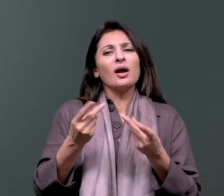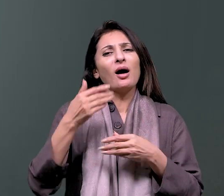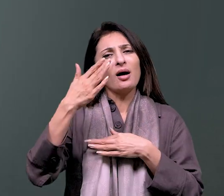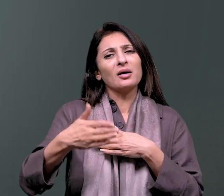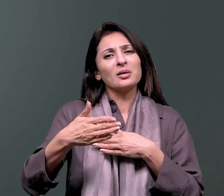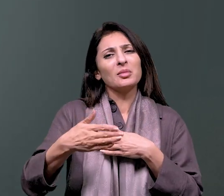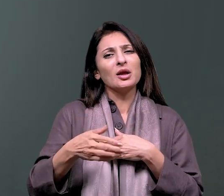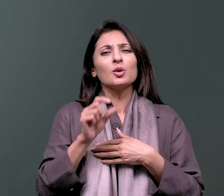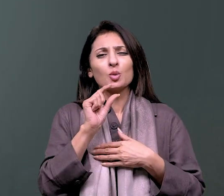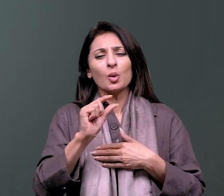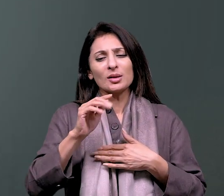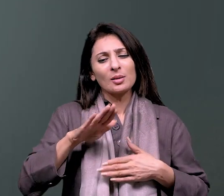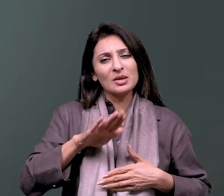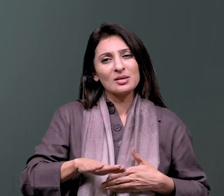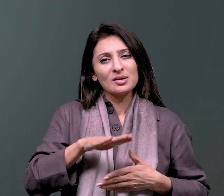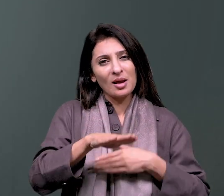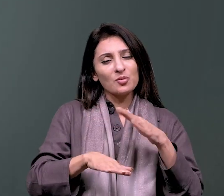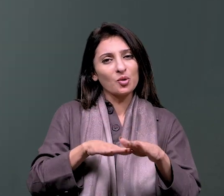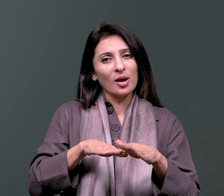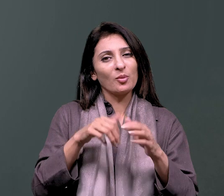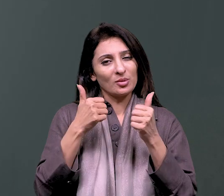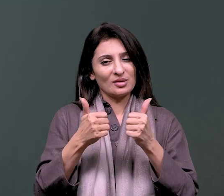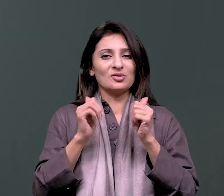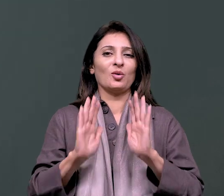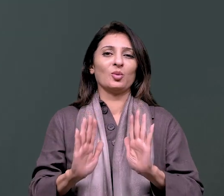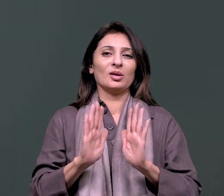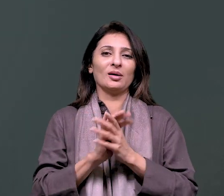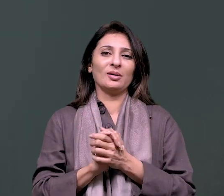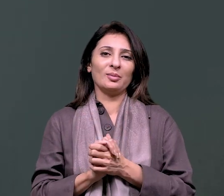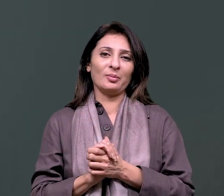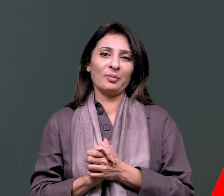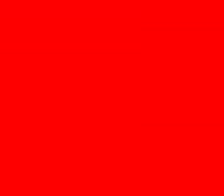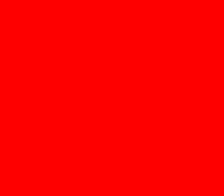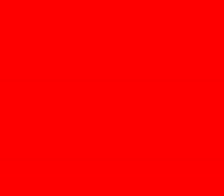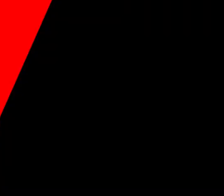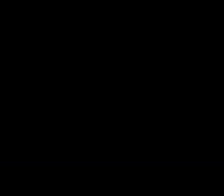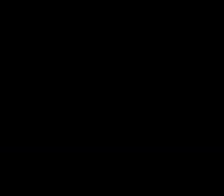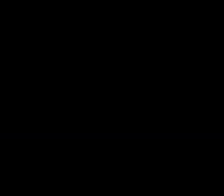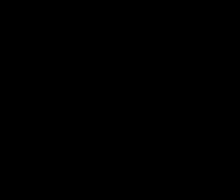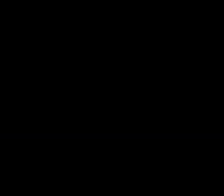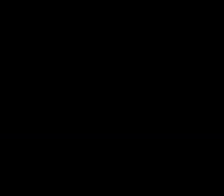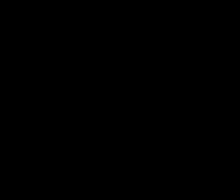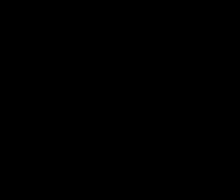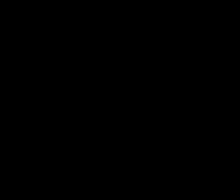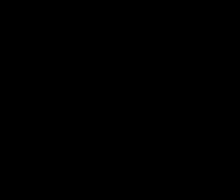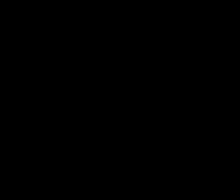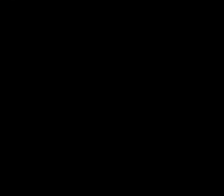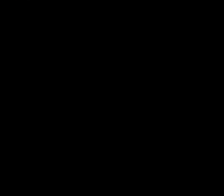difference, because in the end, every little step counts.